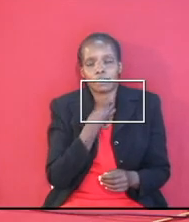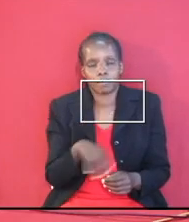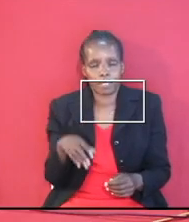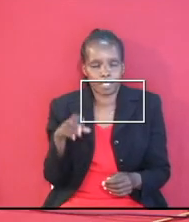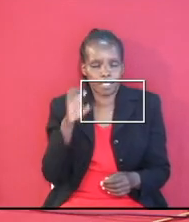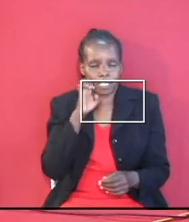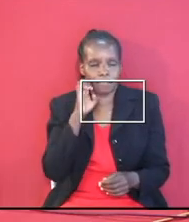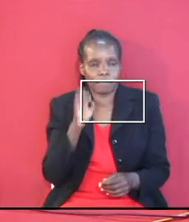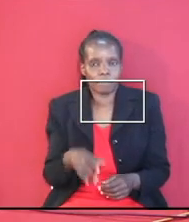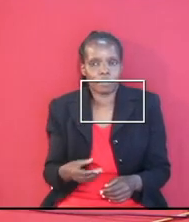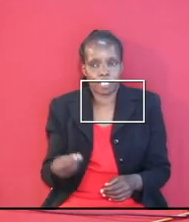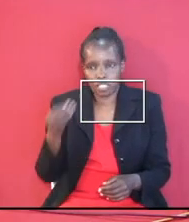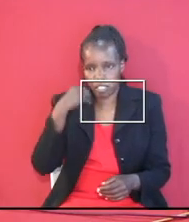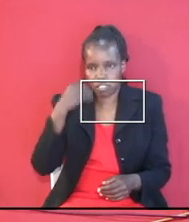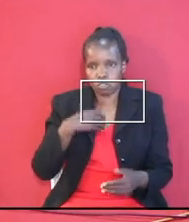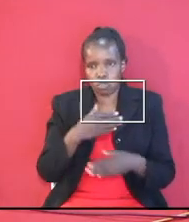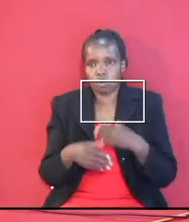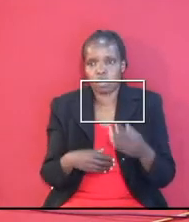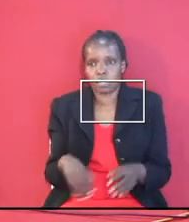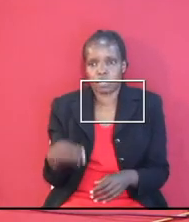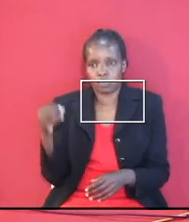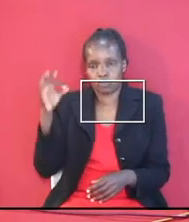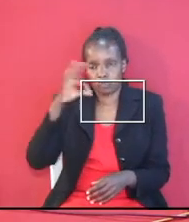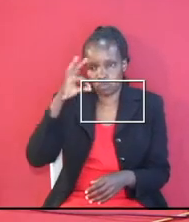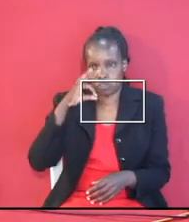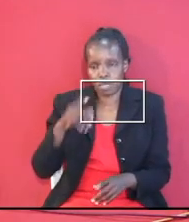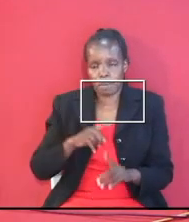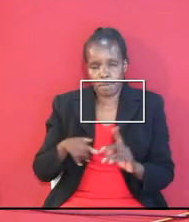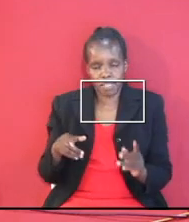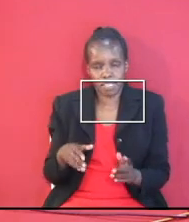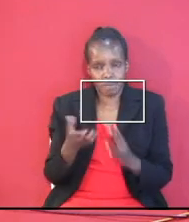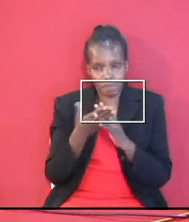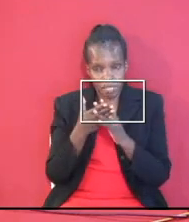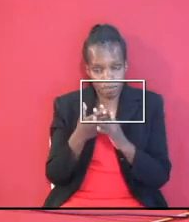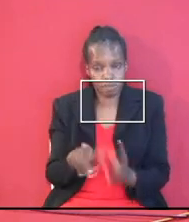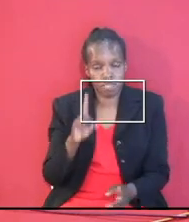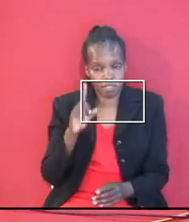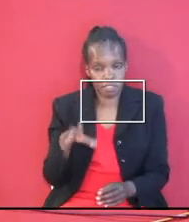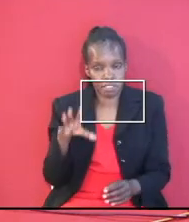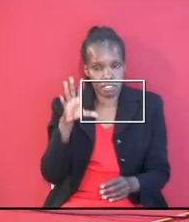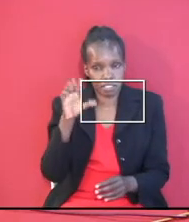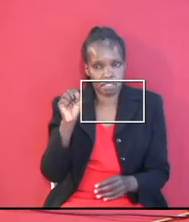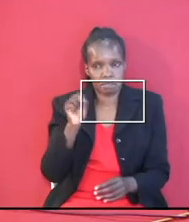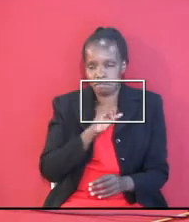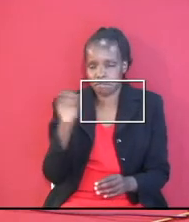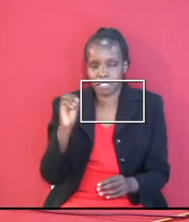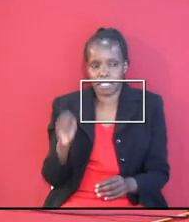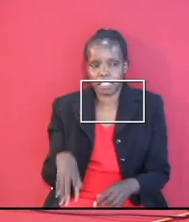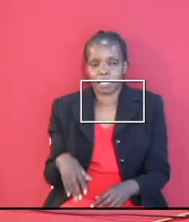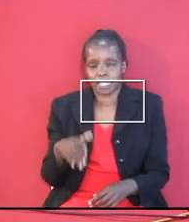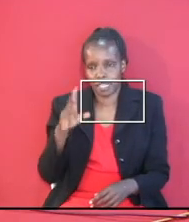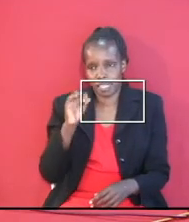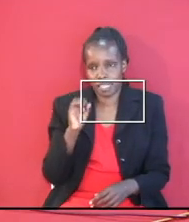told you can eat of all these trees. Amen. But that one, don't dare touch. They touched it. They